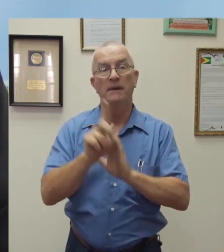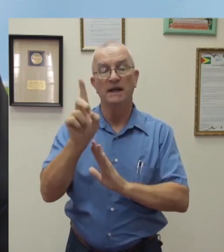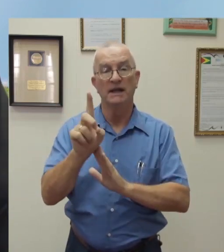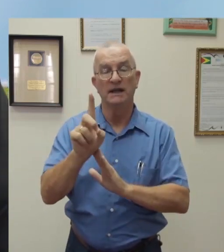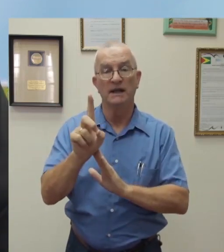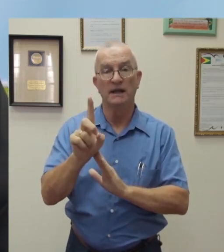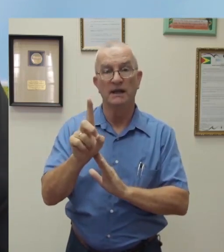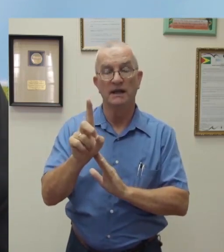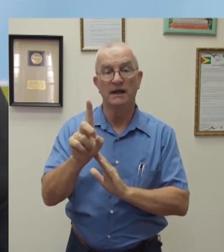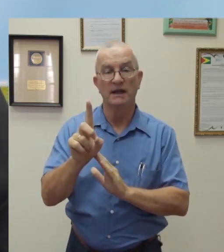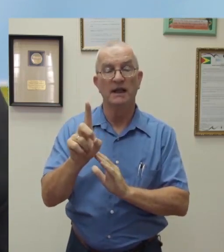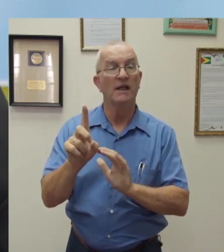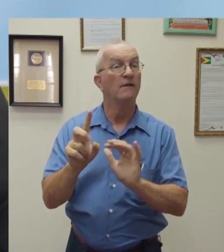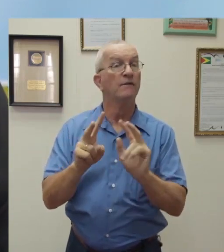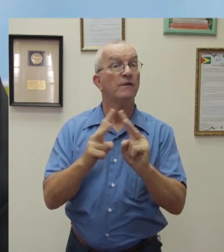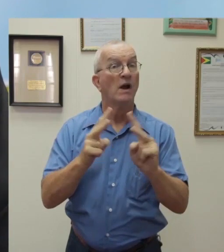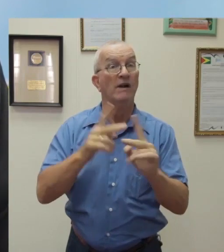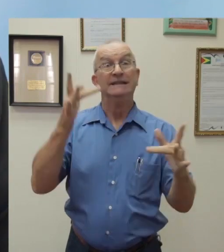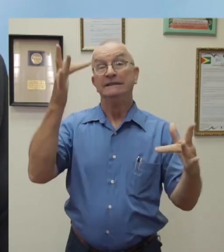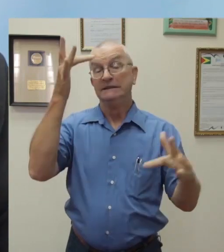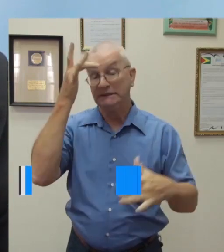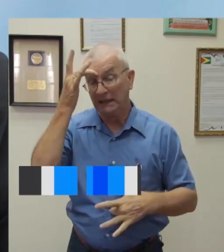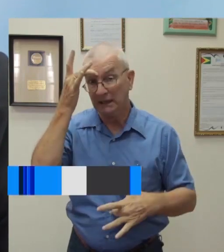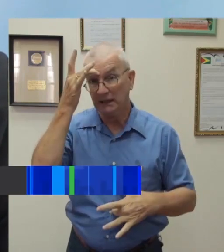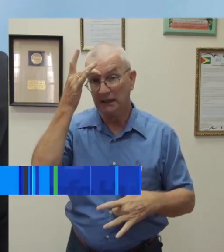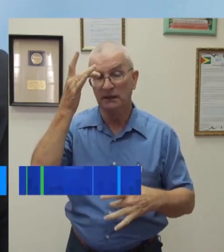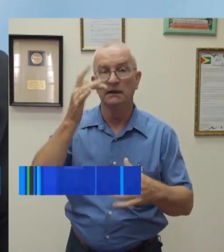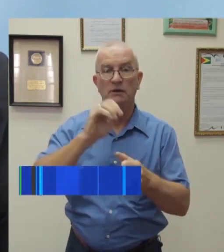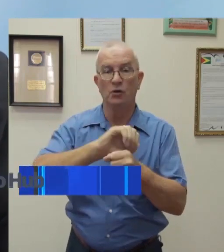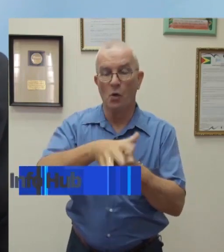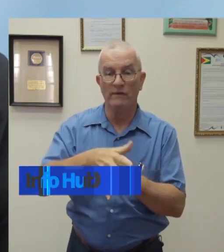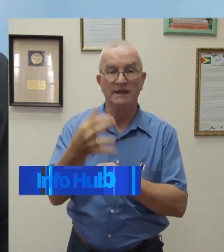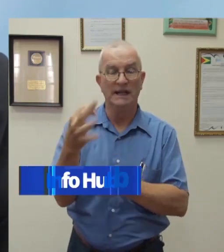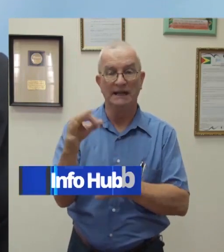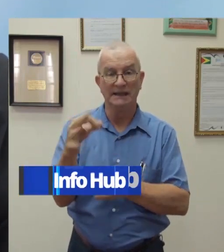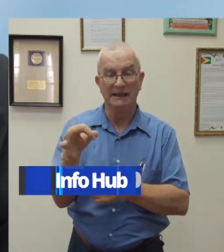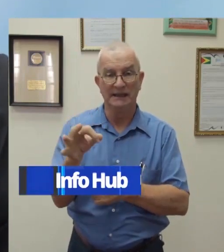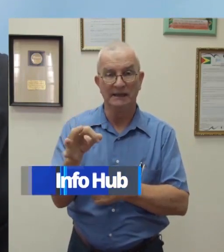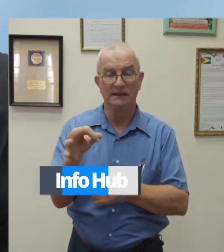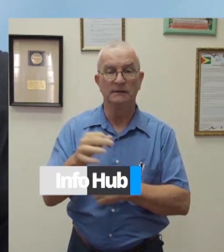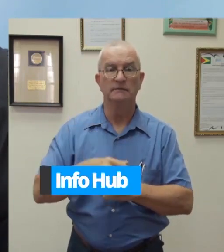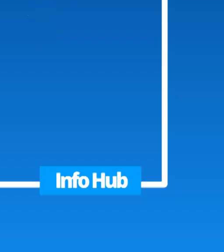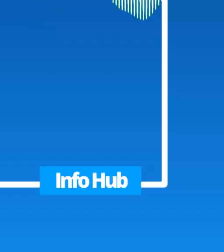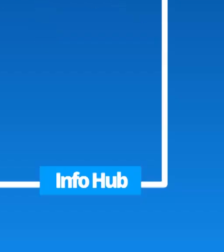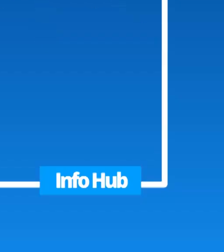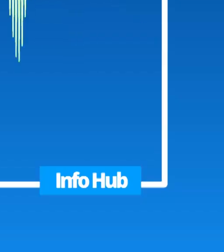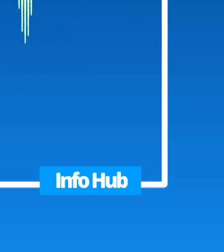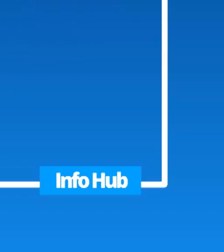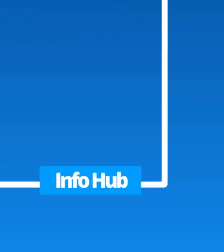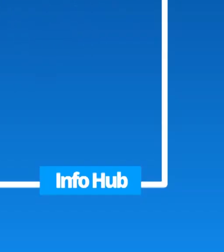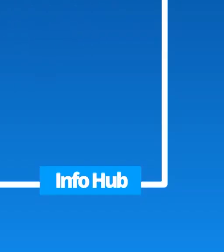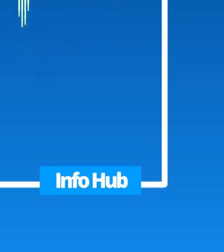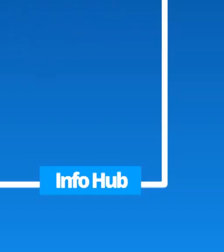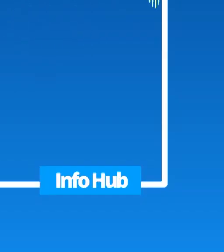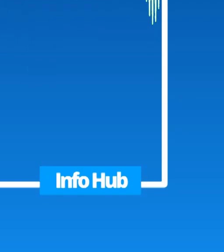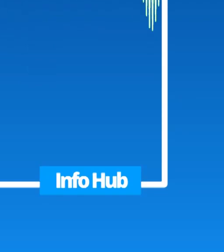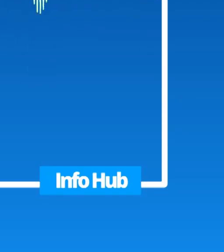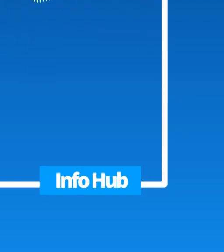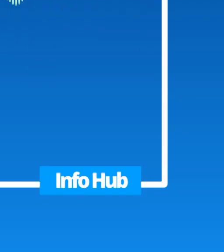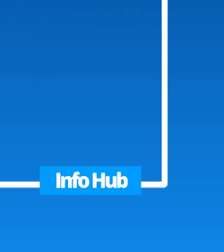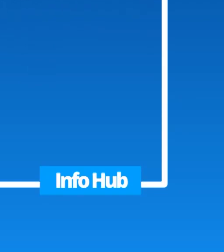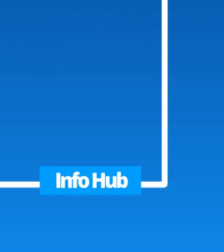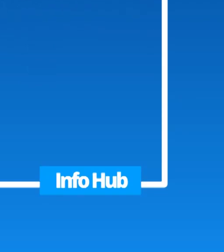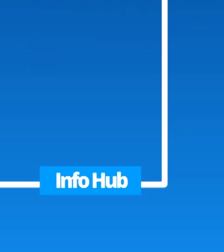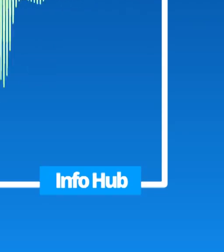very severe complications of the disease should they contract it. Dr. Moore Thorne shared